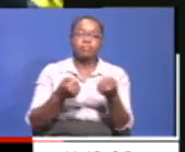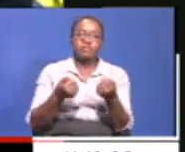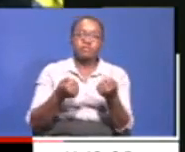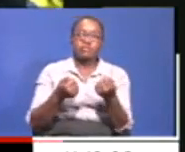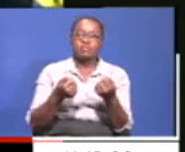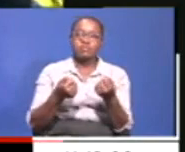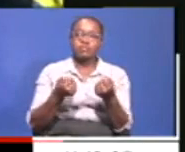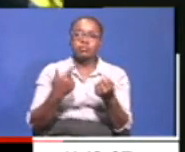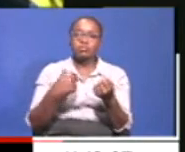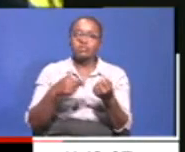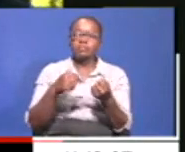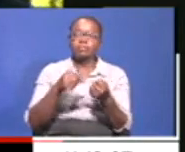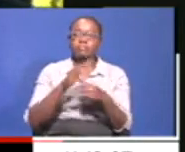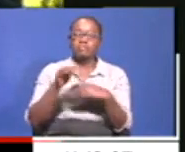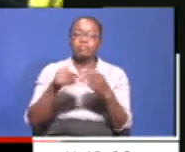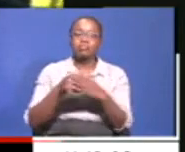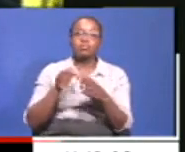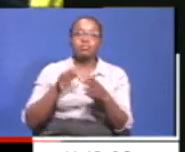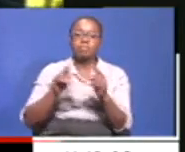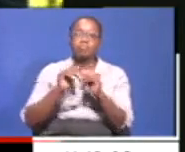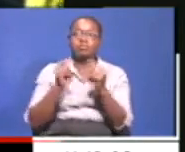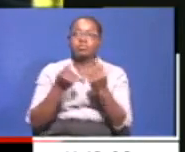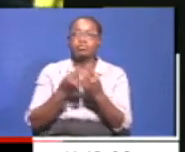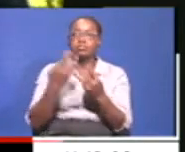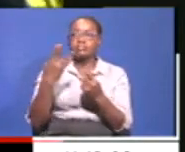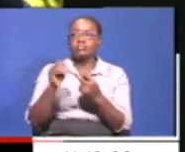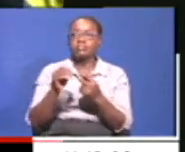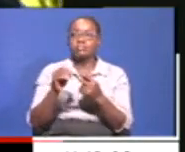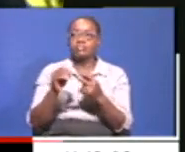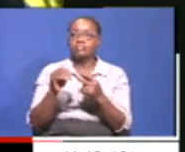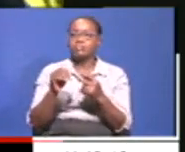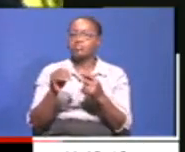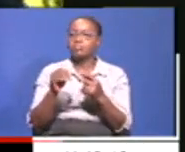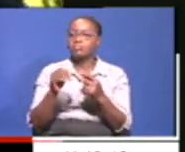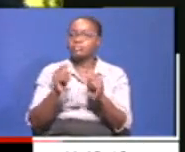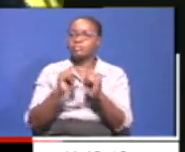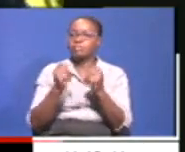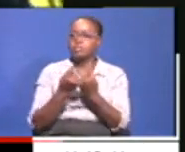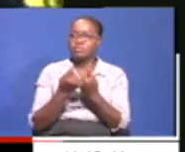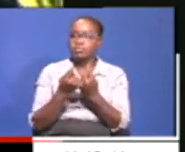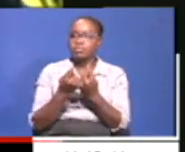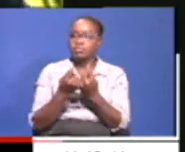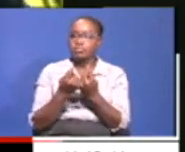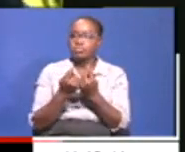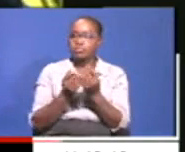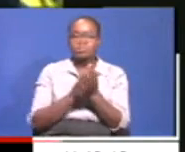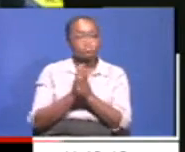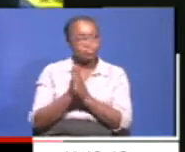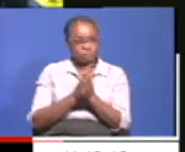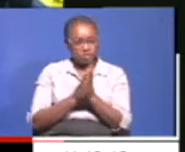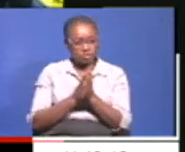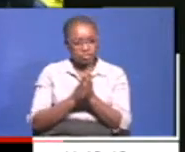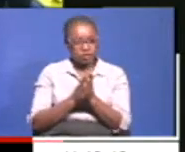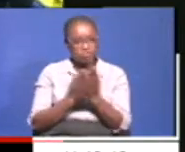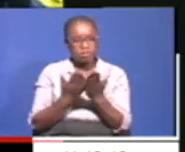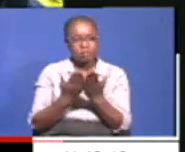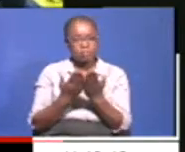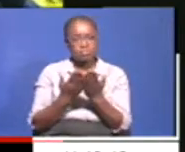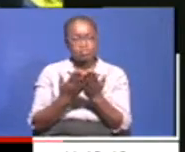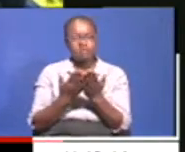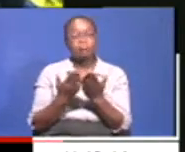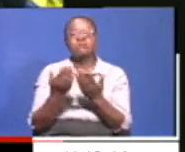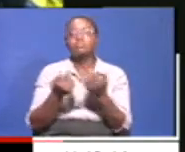an all-women crew of 4 teams. So I'll be driving. So my passion is driving. For navigation is just for this